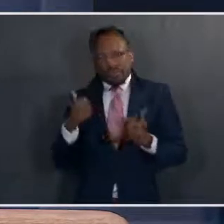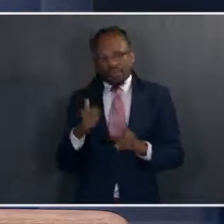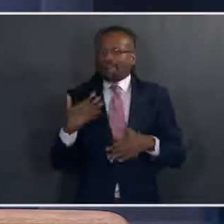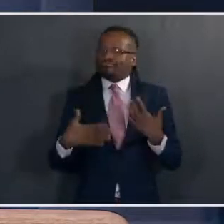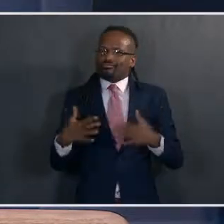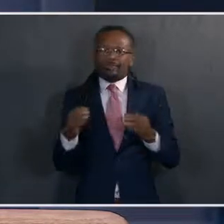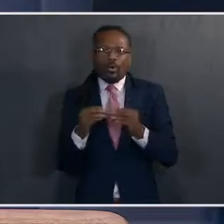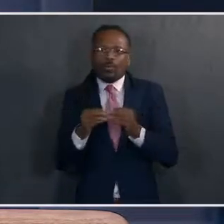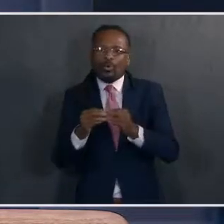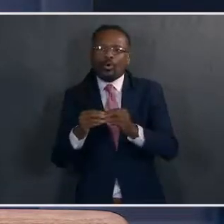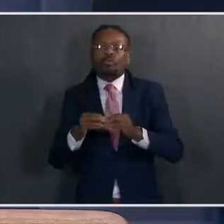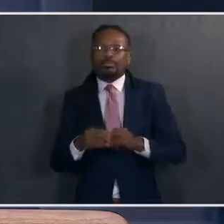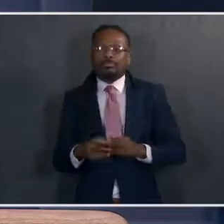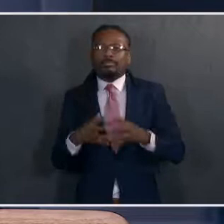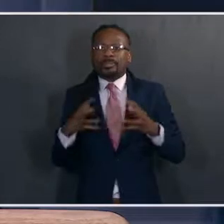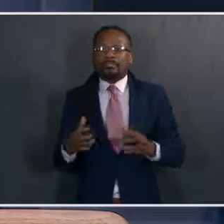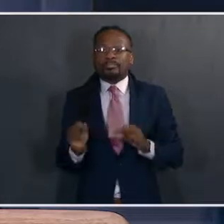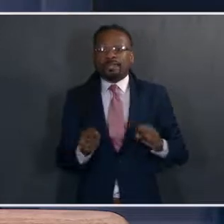Go ahead.